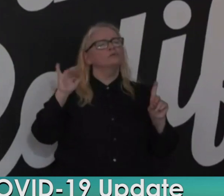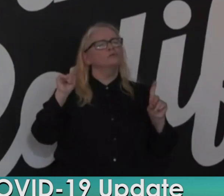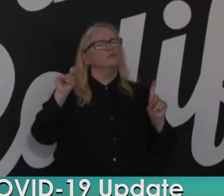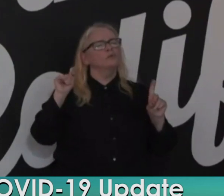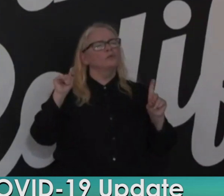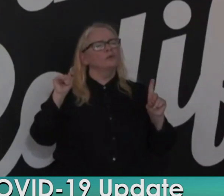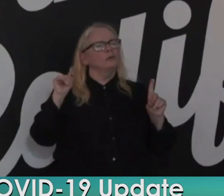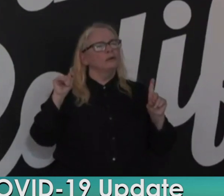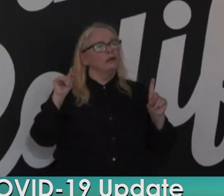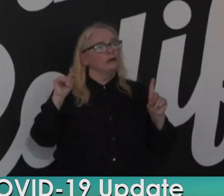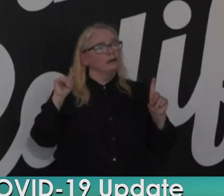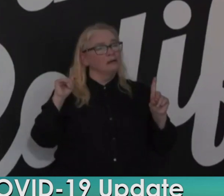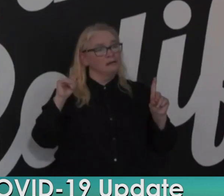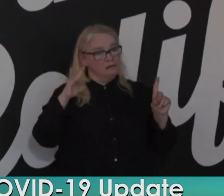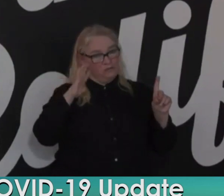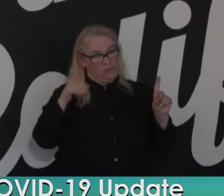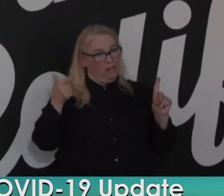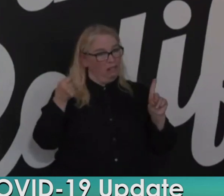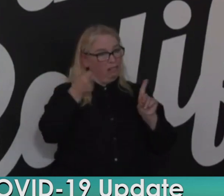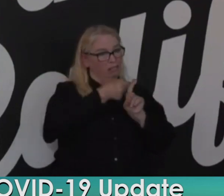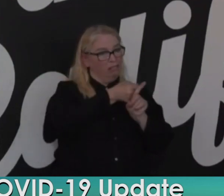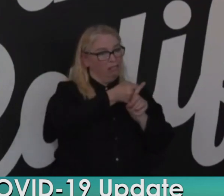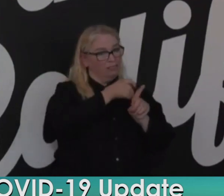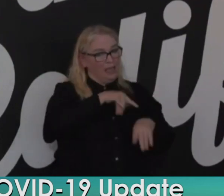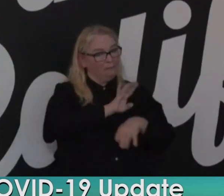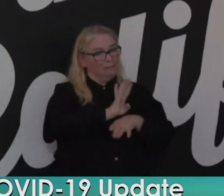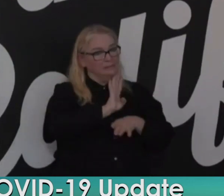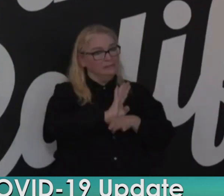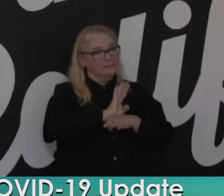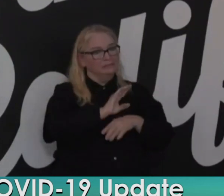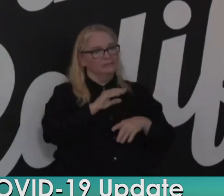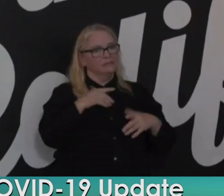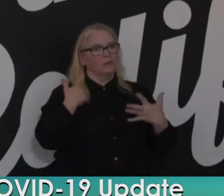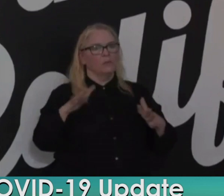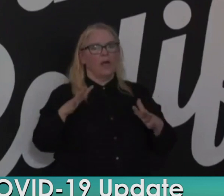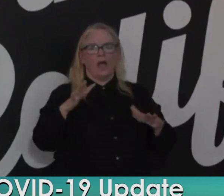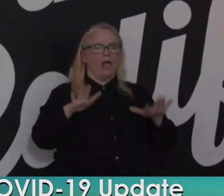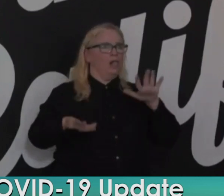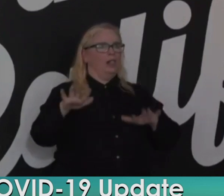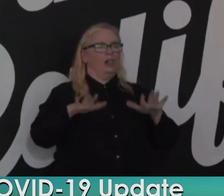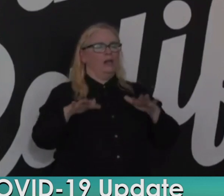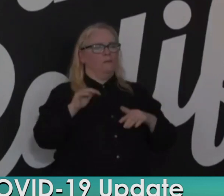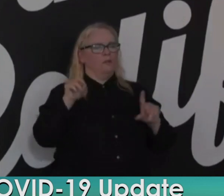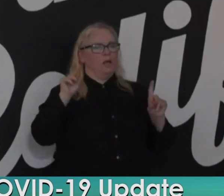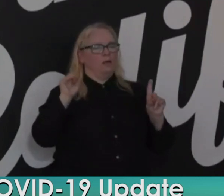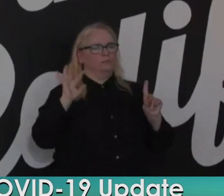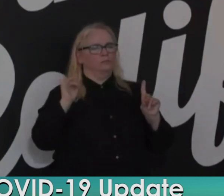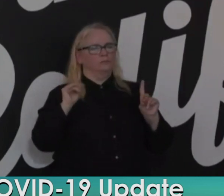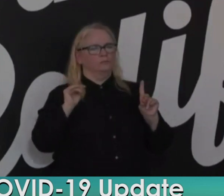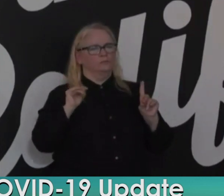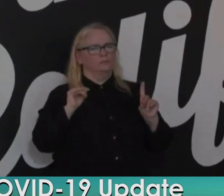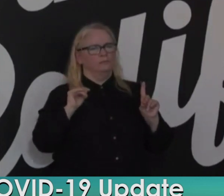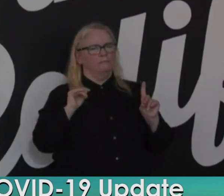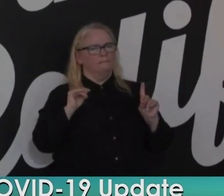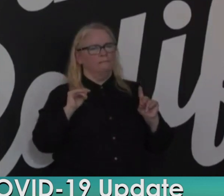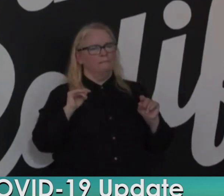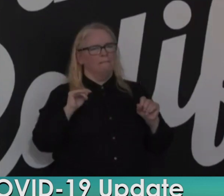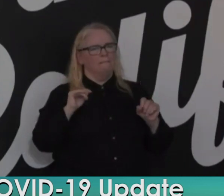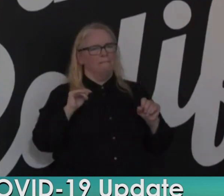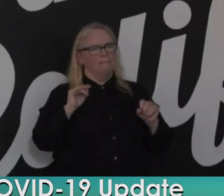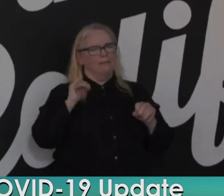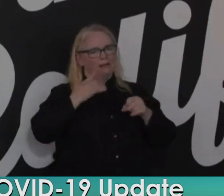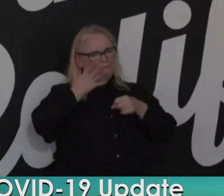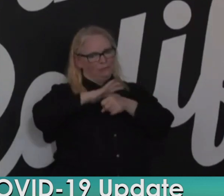it to affect those businesses while they're already reeling from the coronavirus slowdown? I think I said what I said about this a moment ago. It